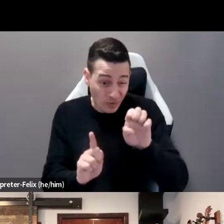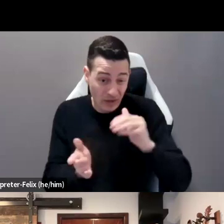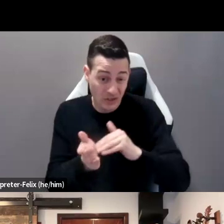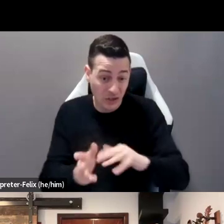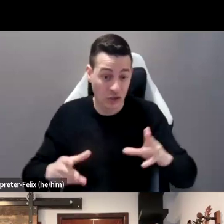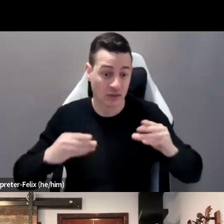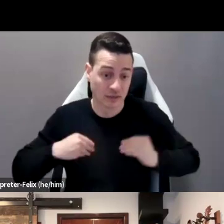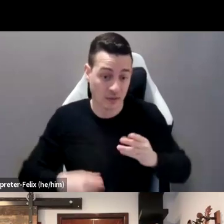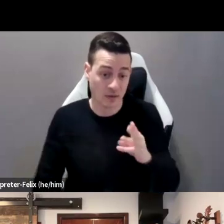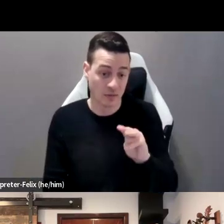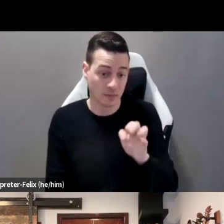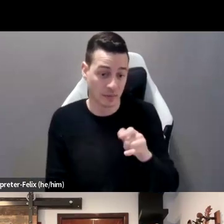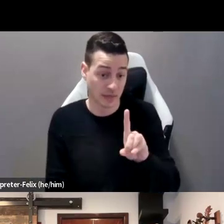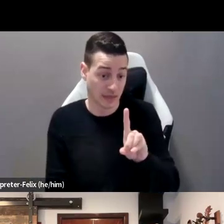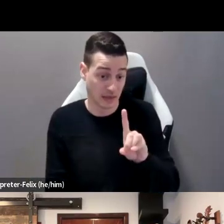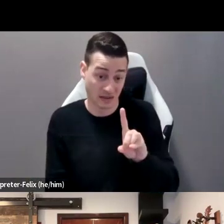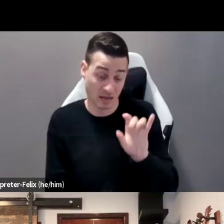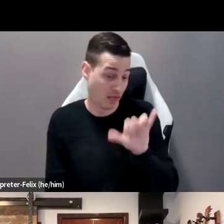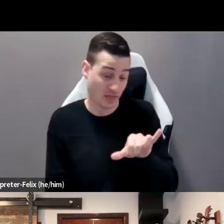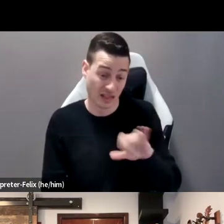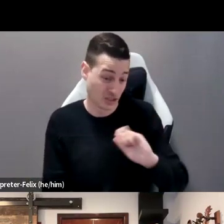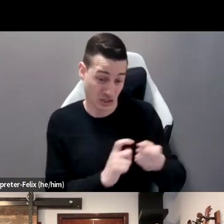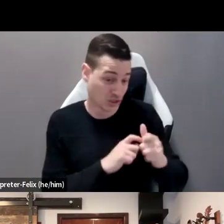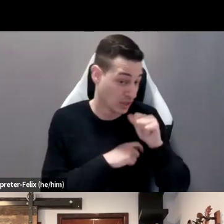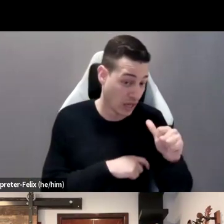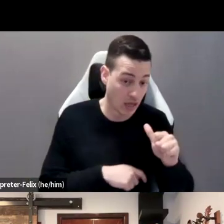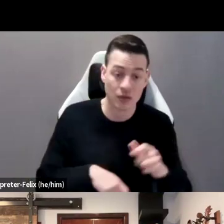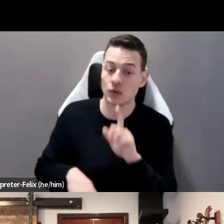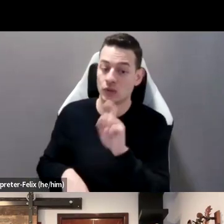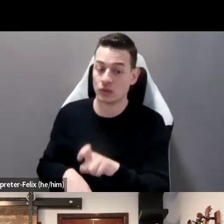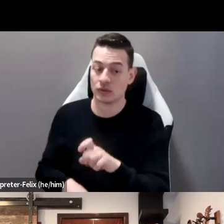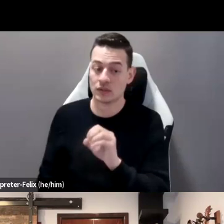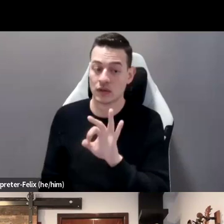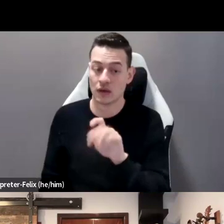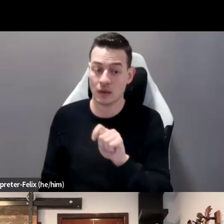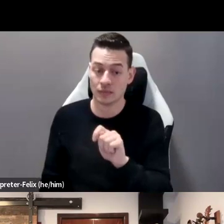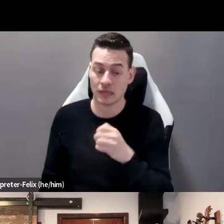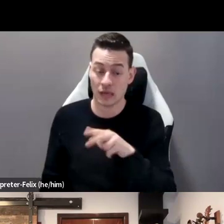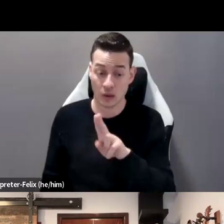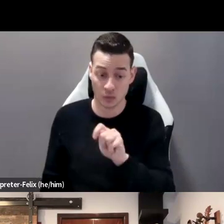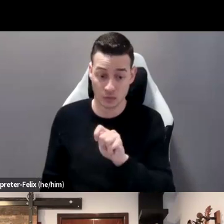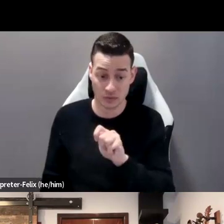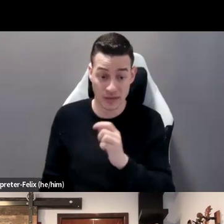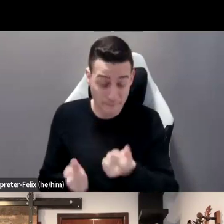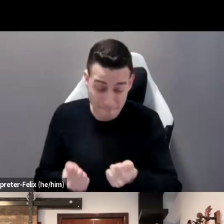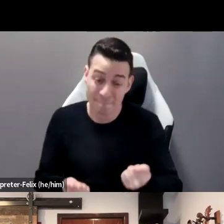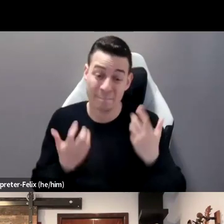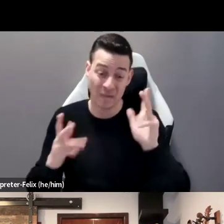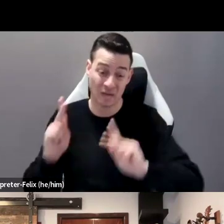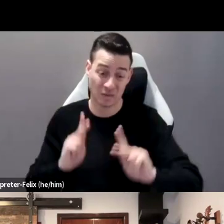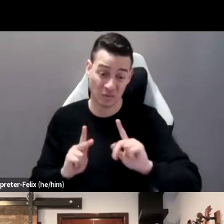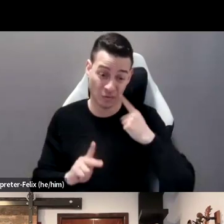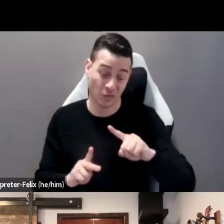change. And I actively, so you have to opt out of it. And a lot of, unfortunately, for money